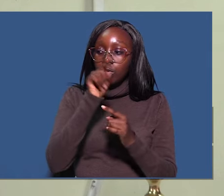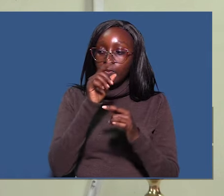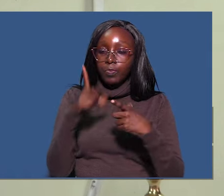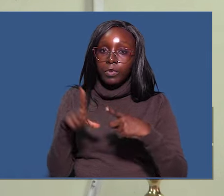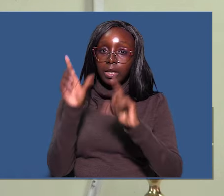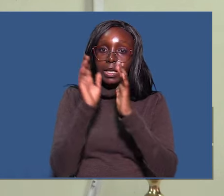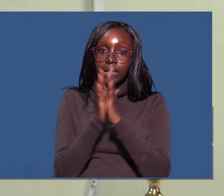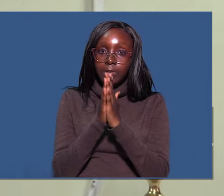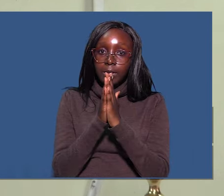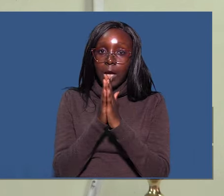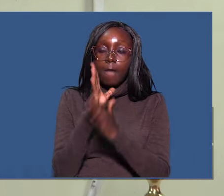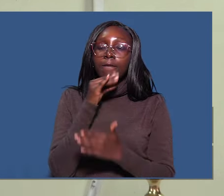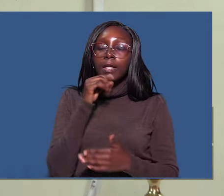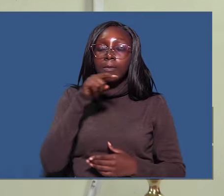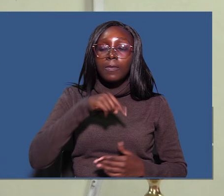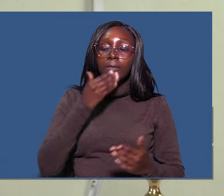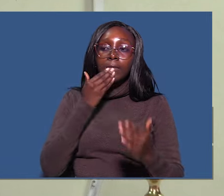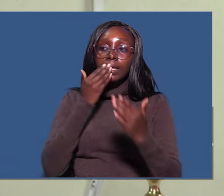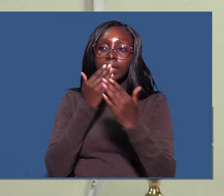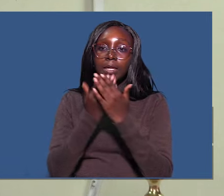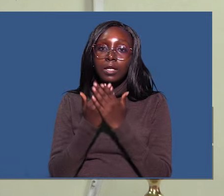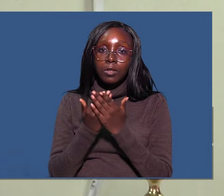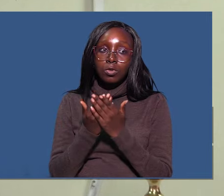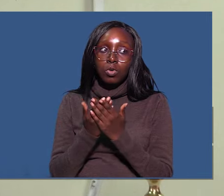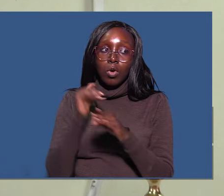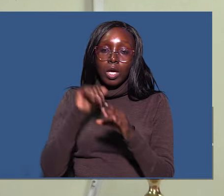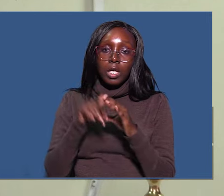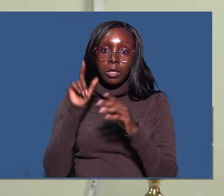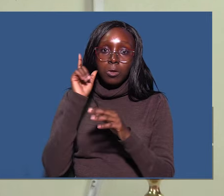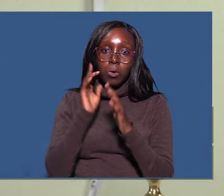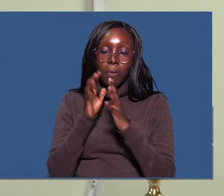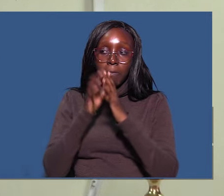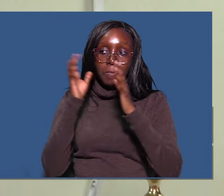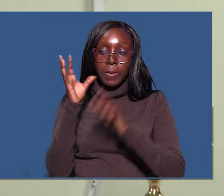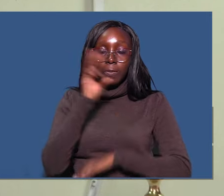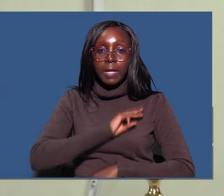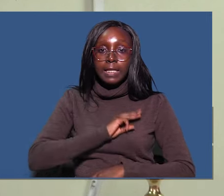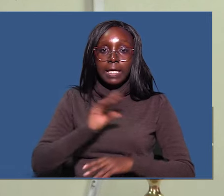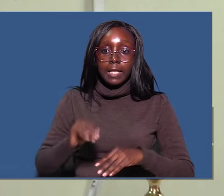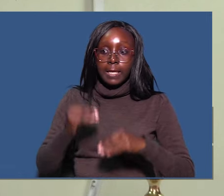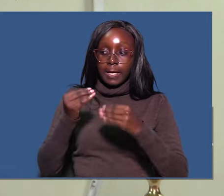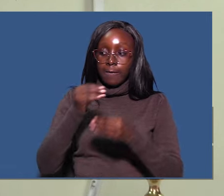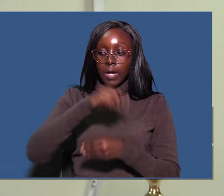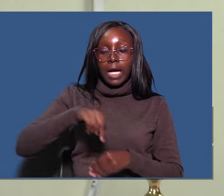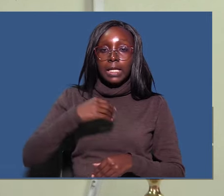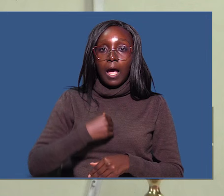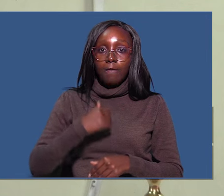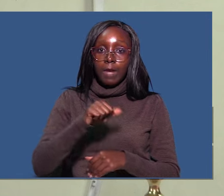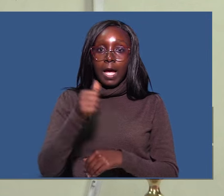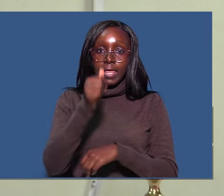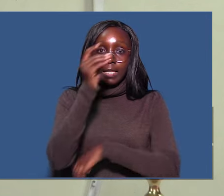pray. Father, we thank you that in your great mercy you have given us another day, and we pray that as we delve